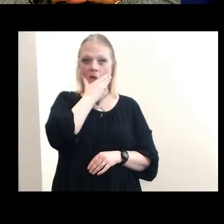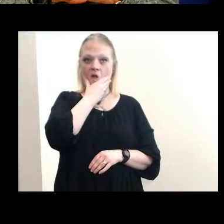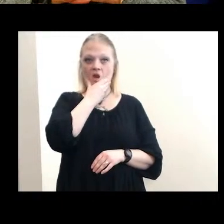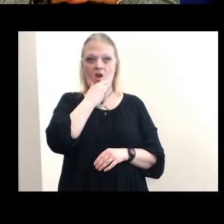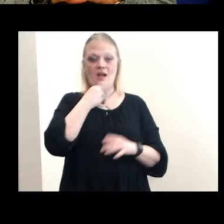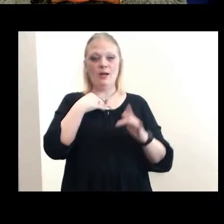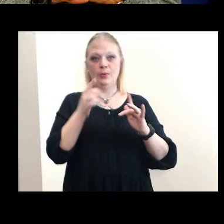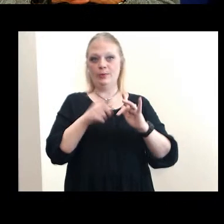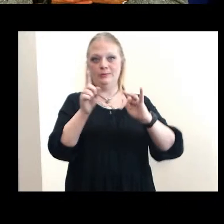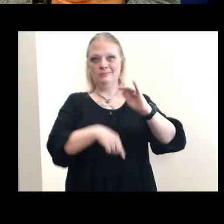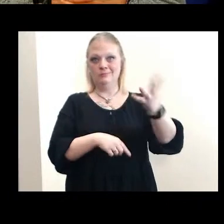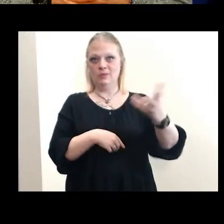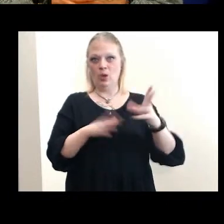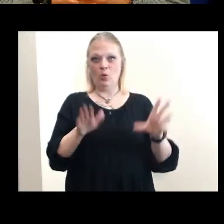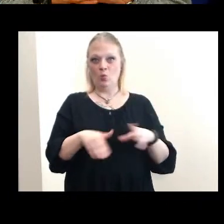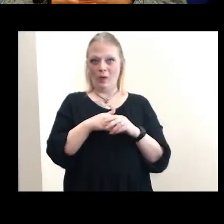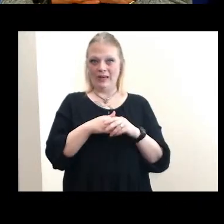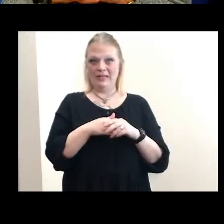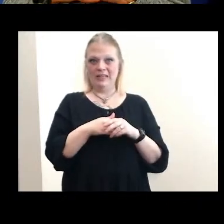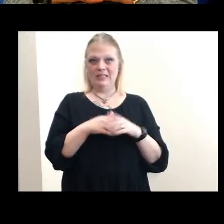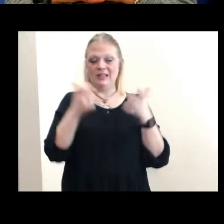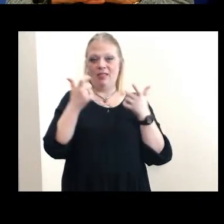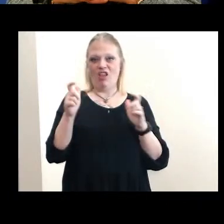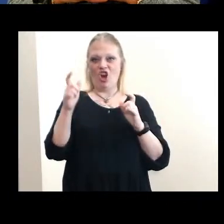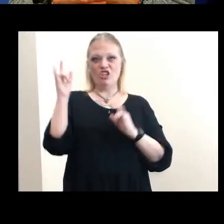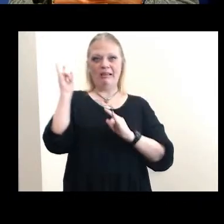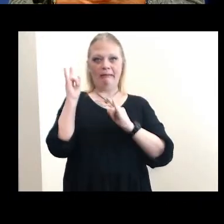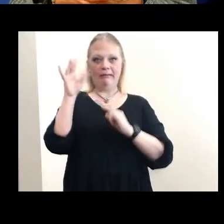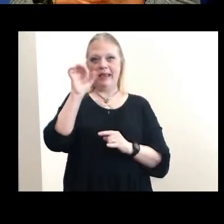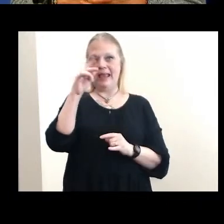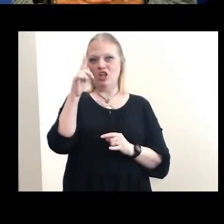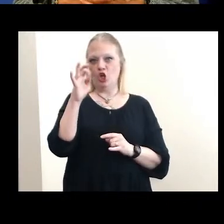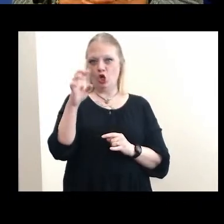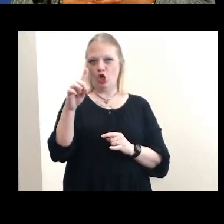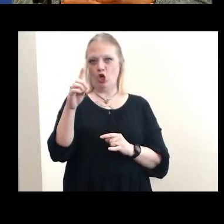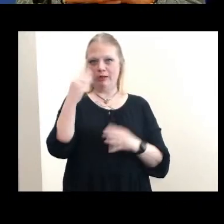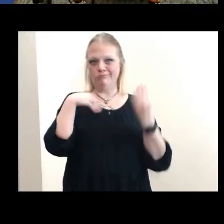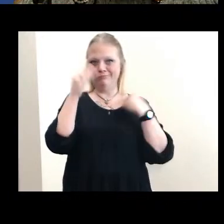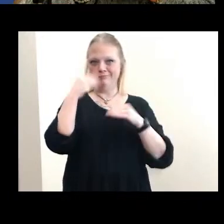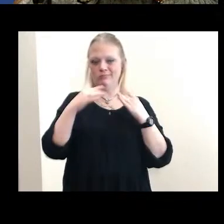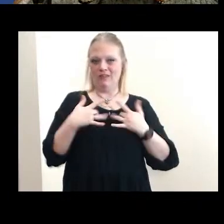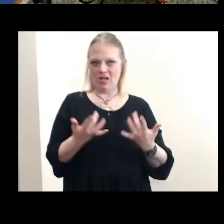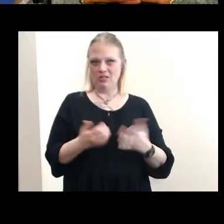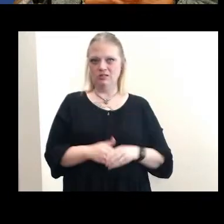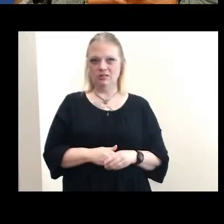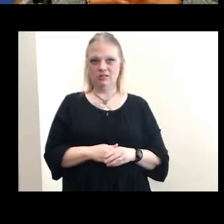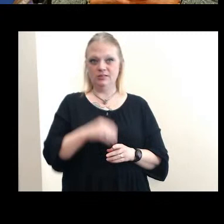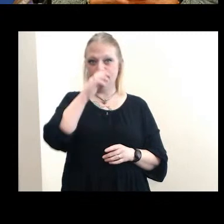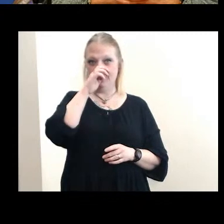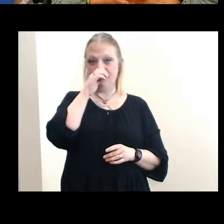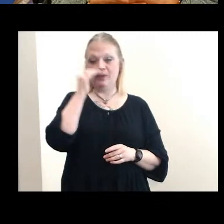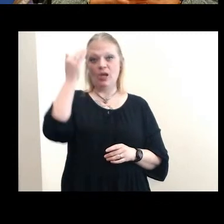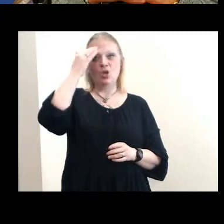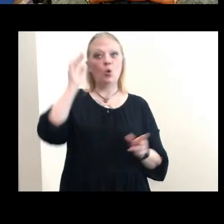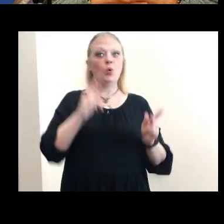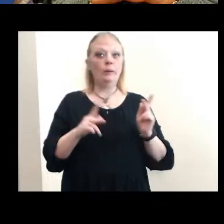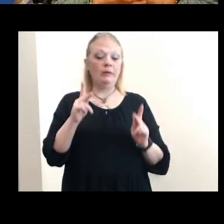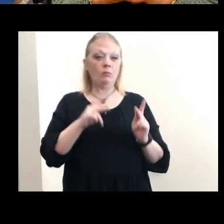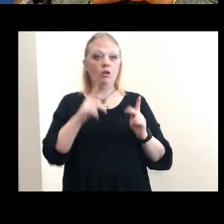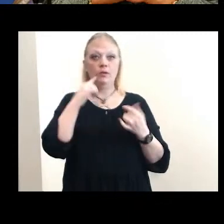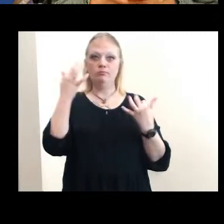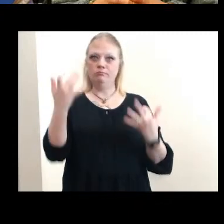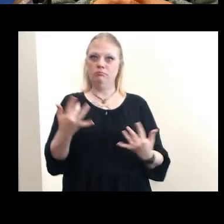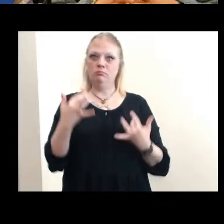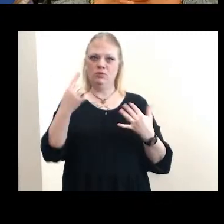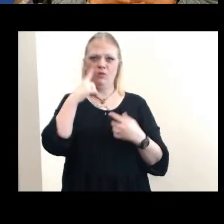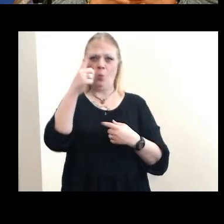over the weddings and large catering events because those are very, very important. I know that people are, they've been waiting